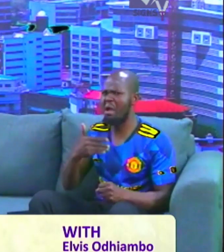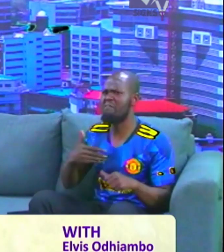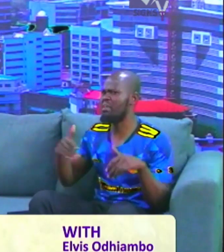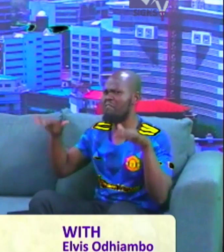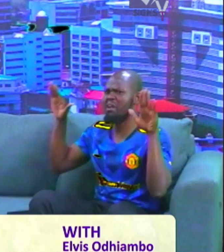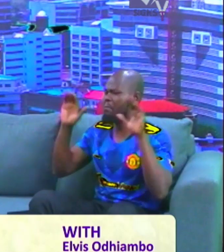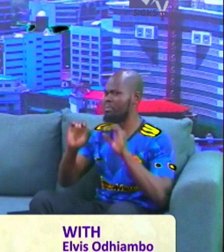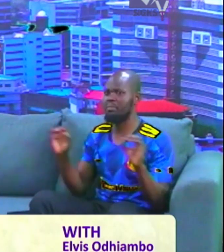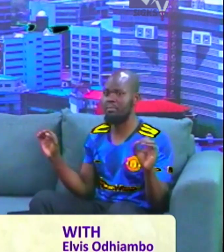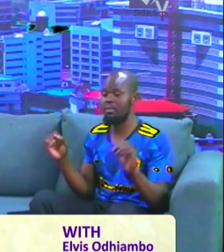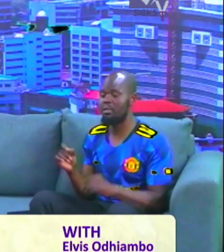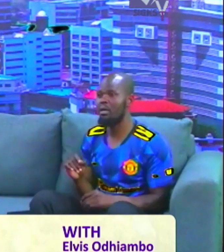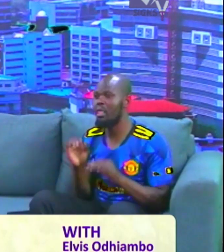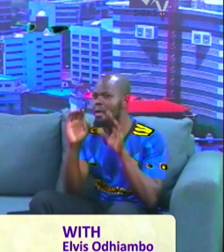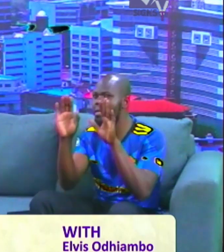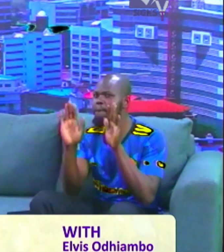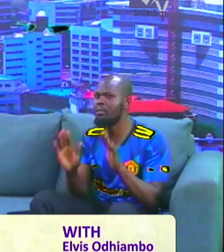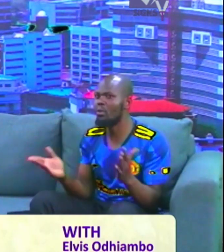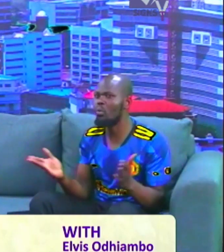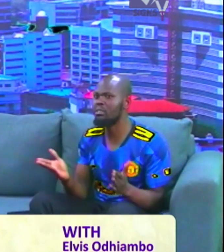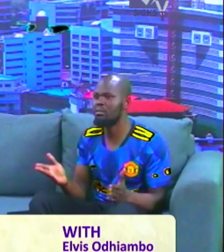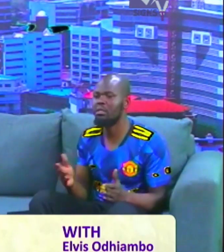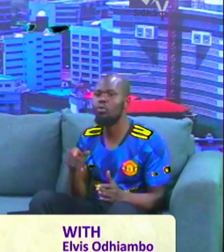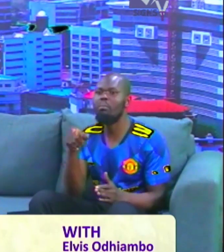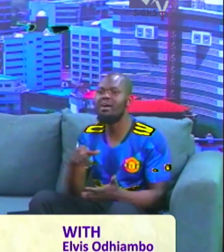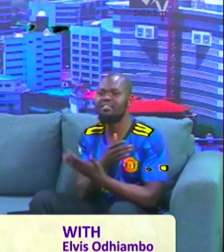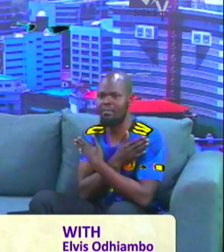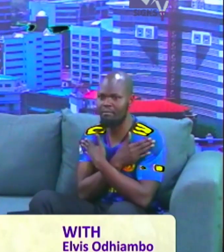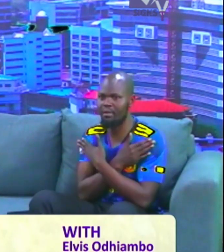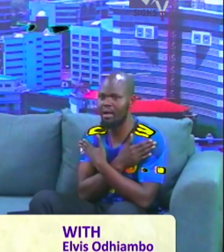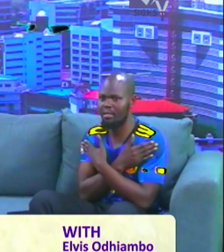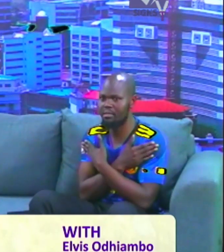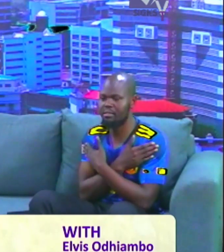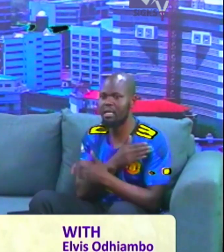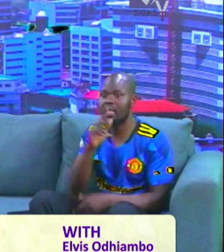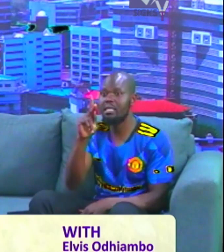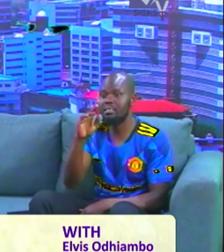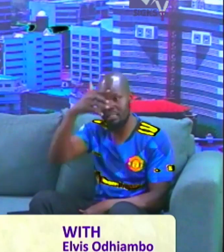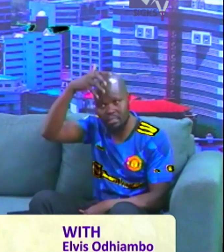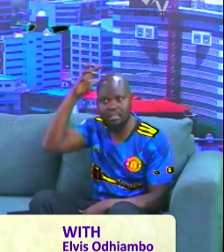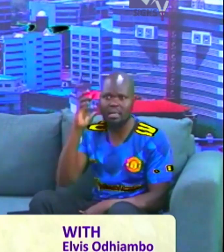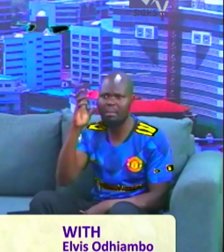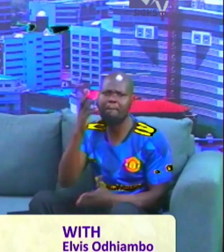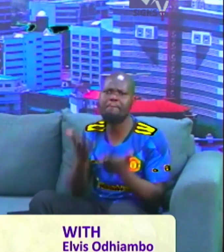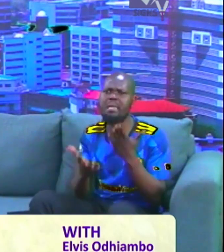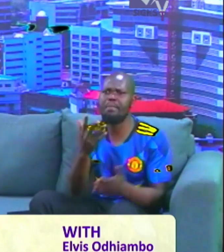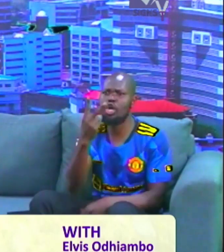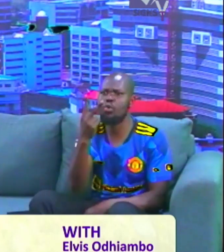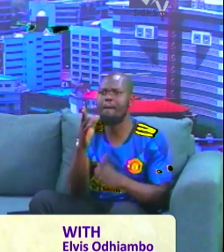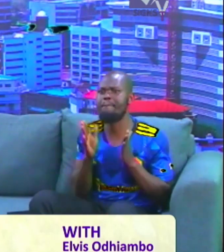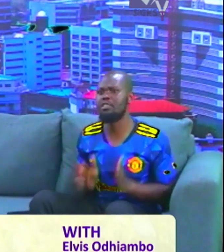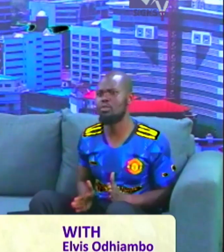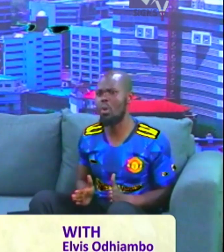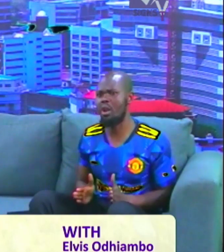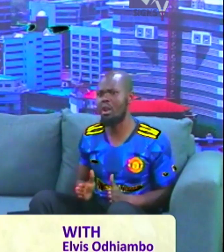So I think for the Oilers, I think what they are maybe missing is the confidence. Right. They shouldn't, be giving up, because